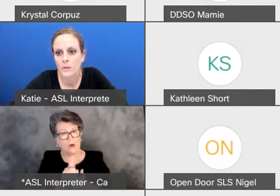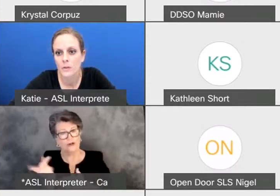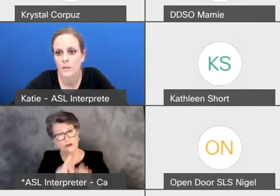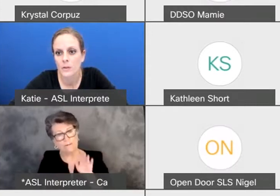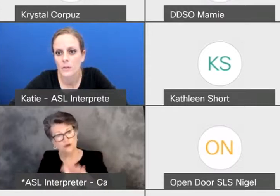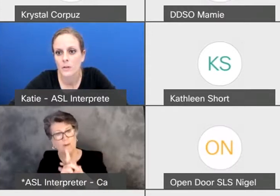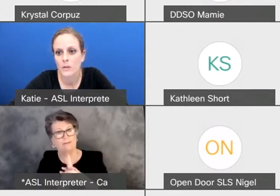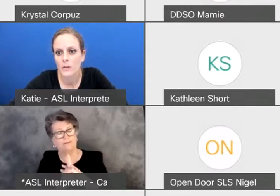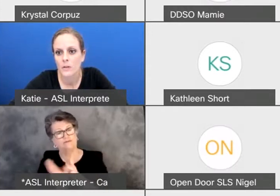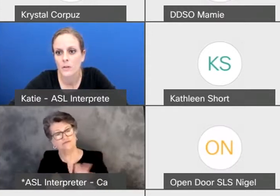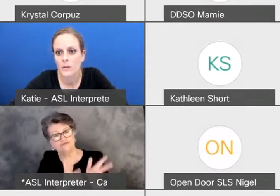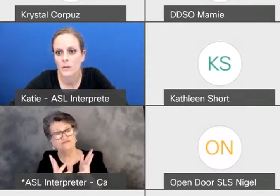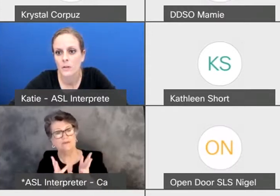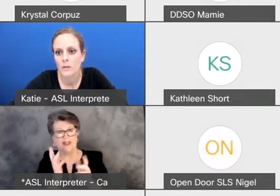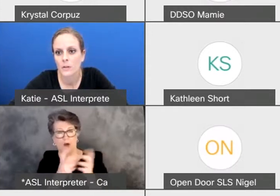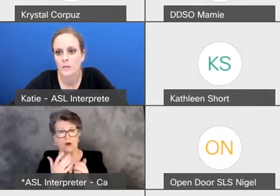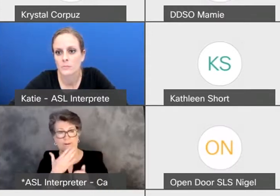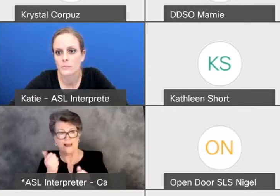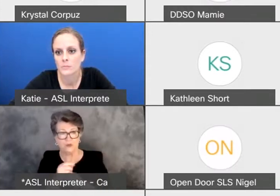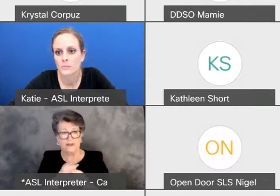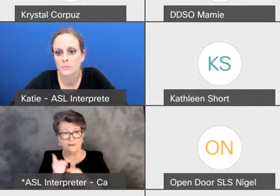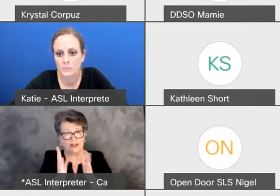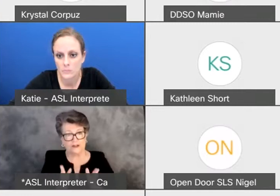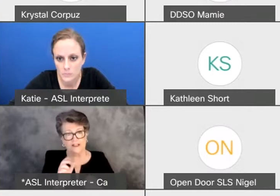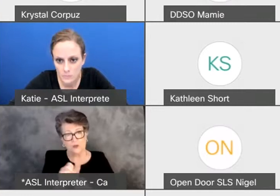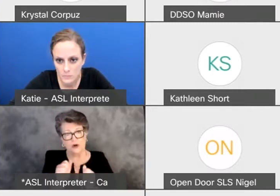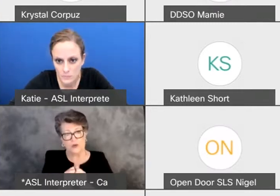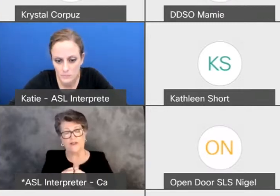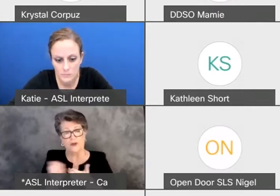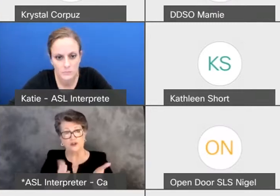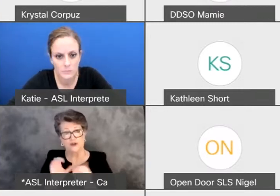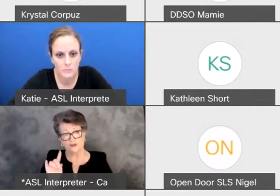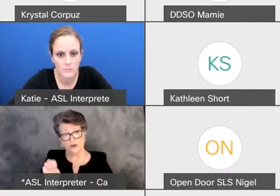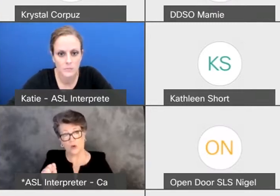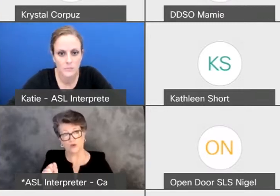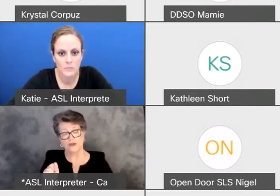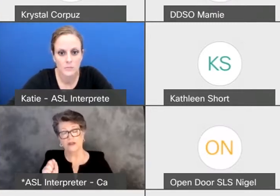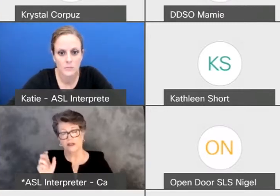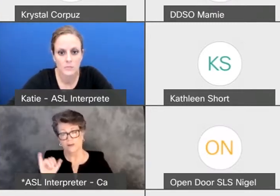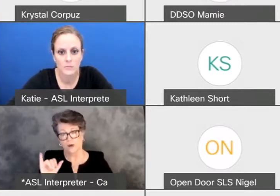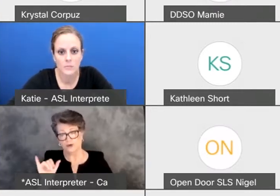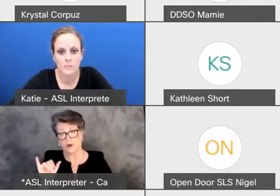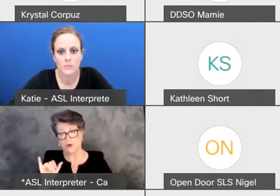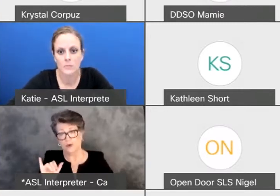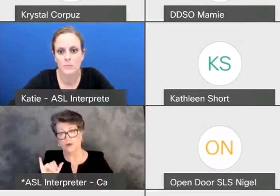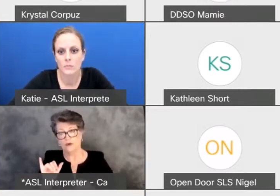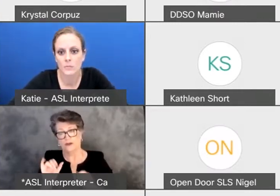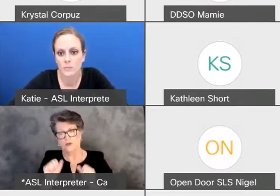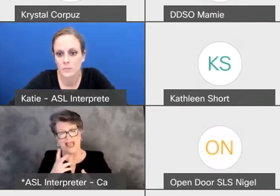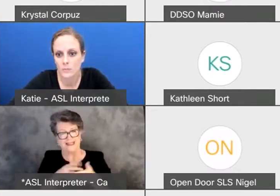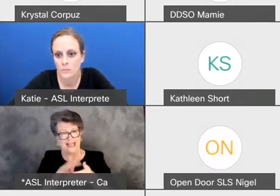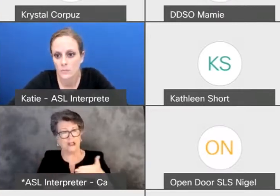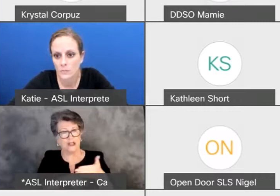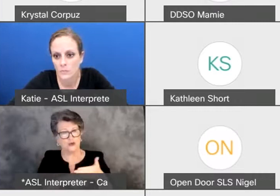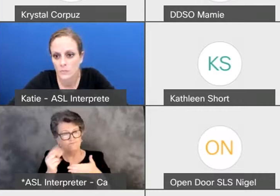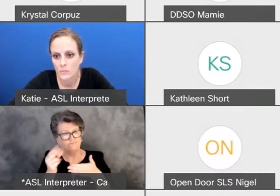work best with our specialists that work with those service codes, but also we can get scheduled kind of in a timely manner so that